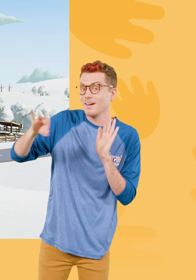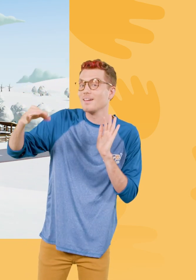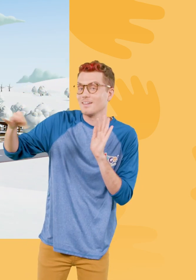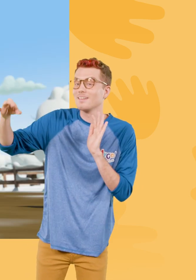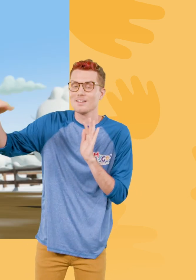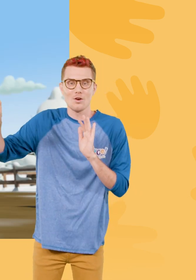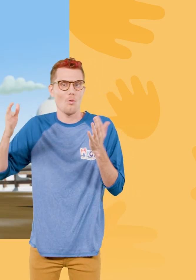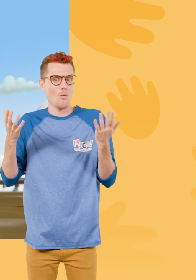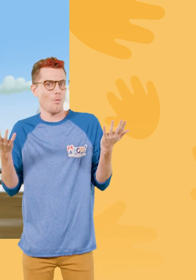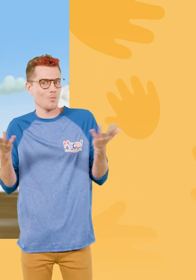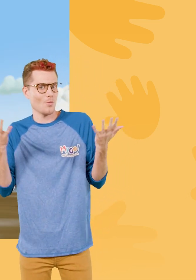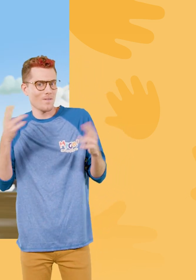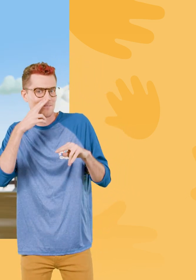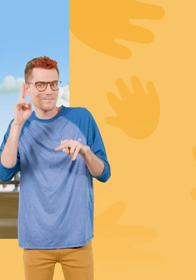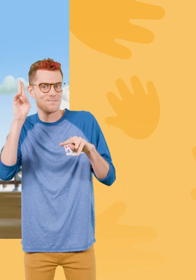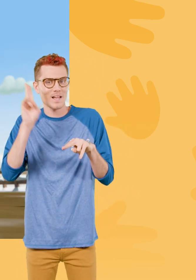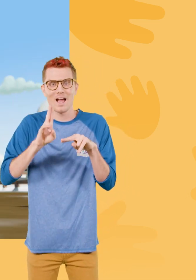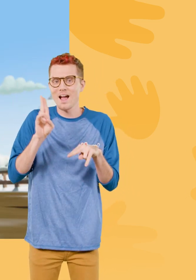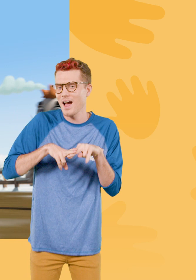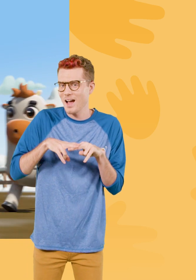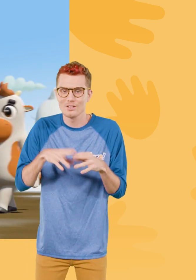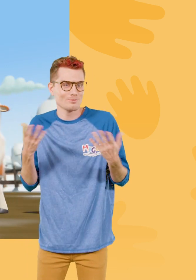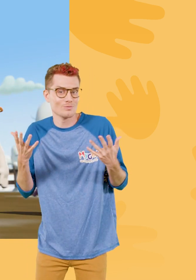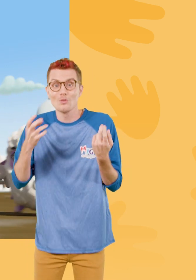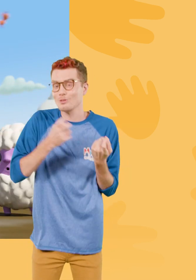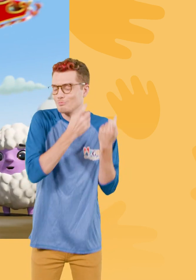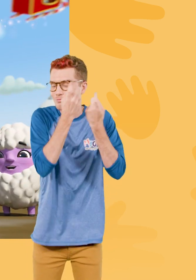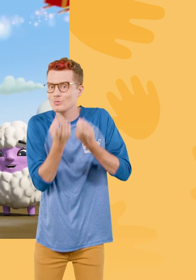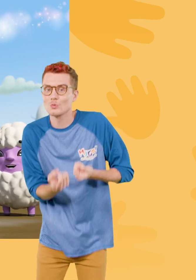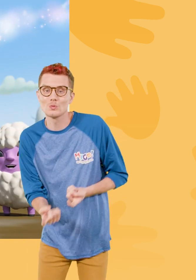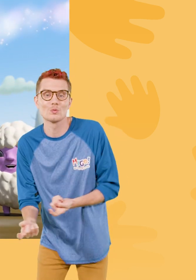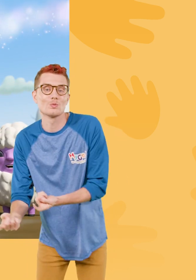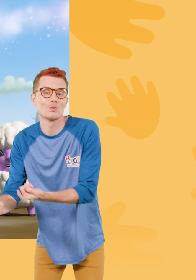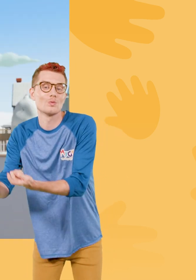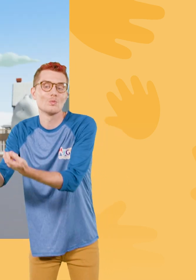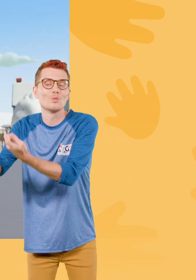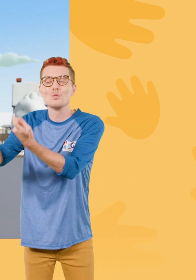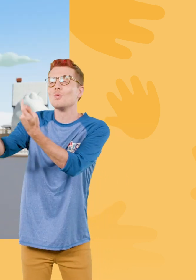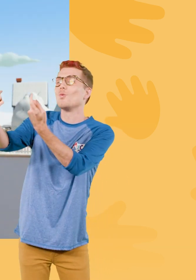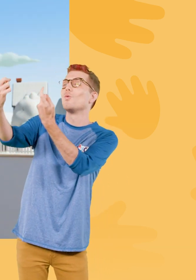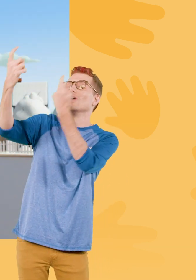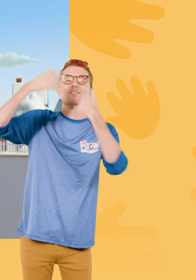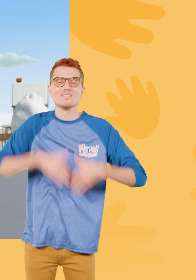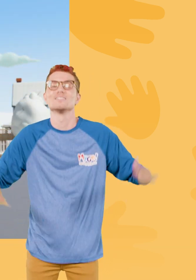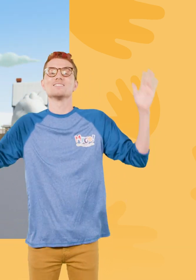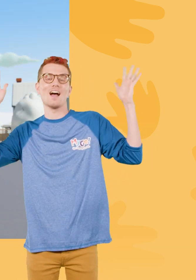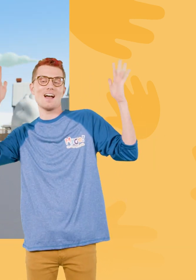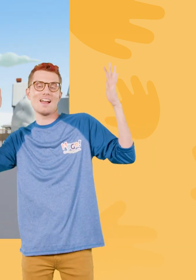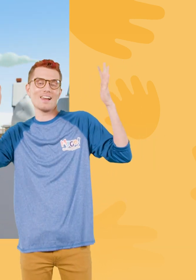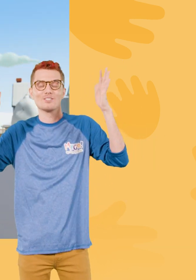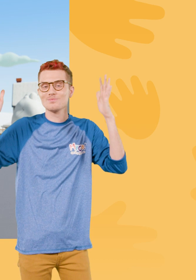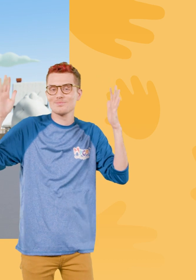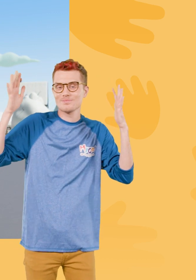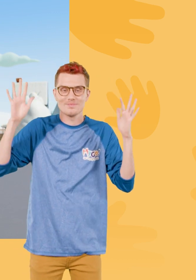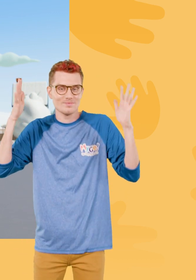bells, jingle all the way. Oh, what fun it is to ride in a one-horse open sleigh.